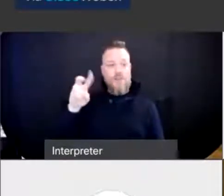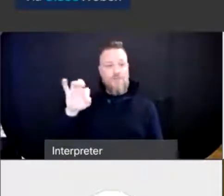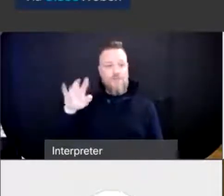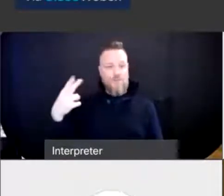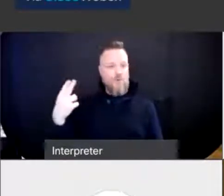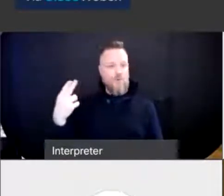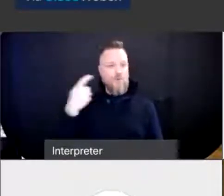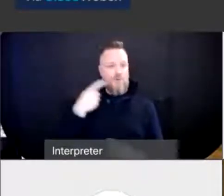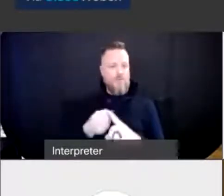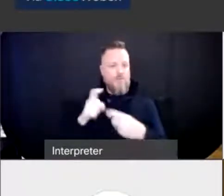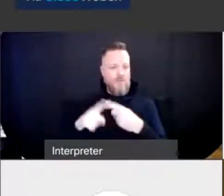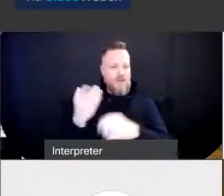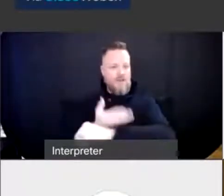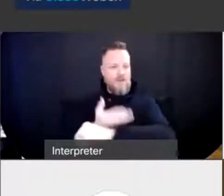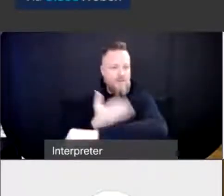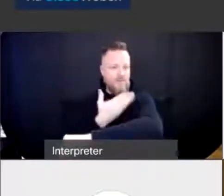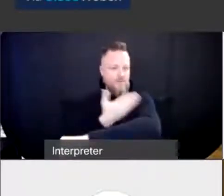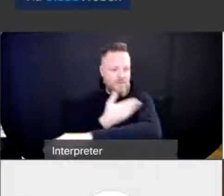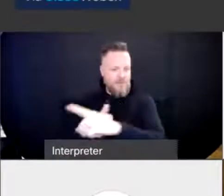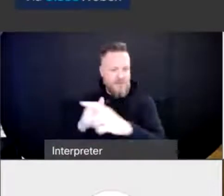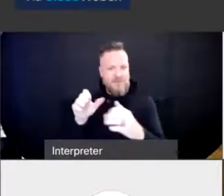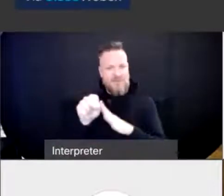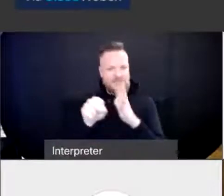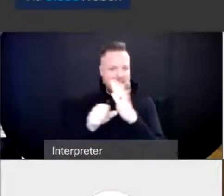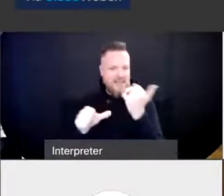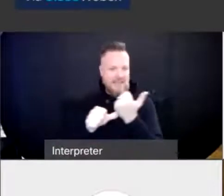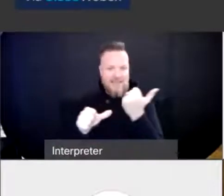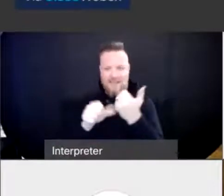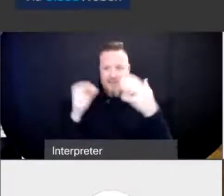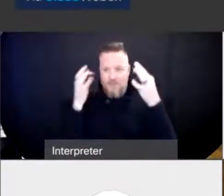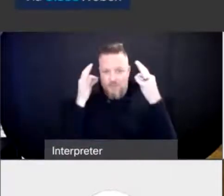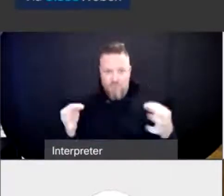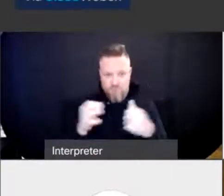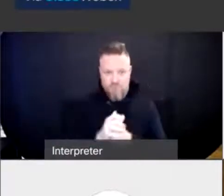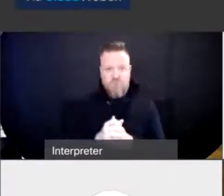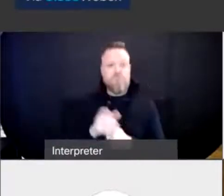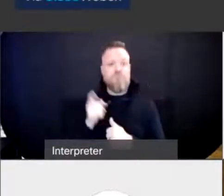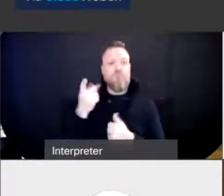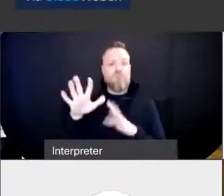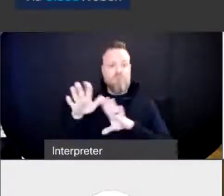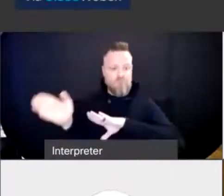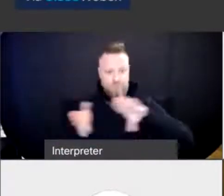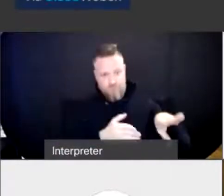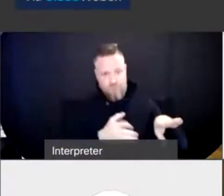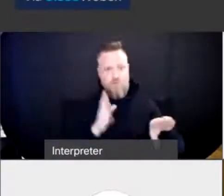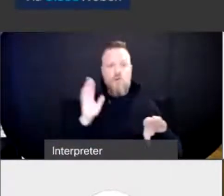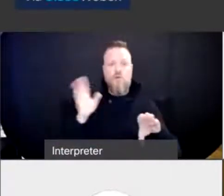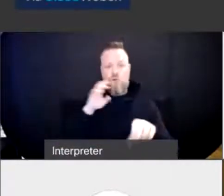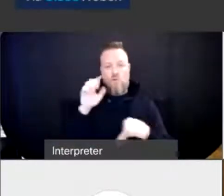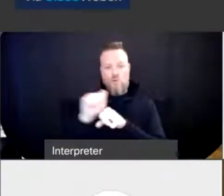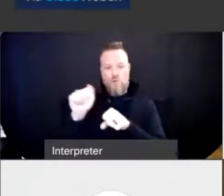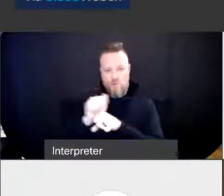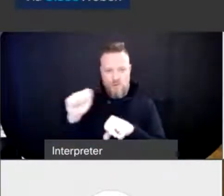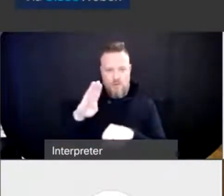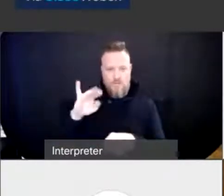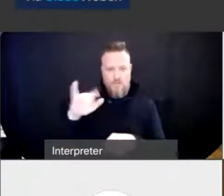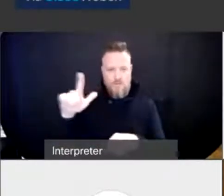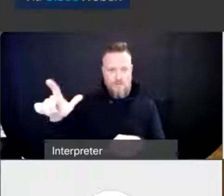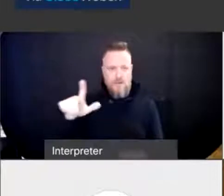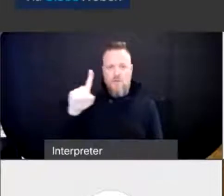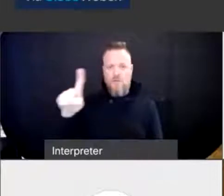students from the capital improvement state aid determination. After that, we will be working Senate Bill